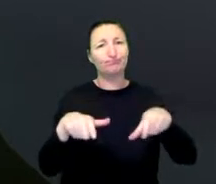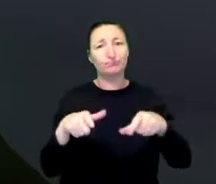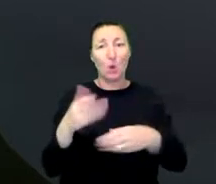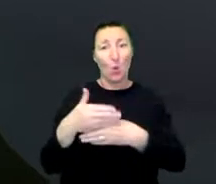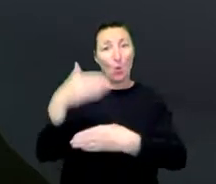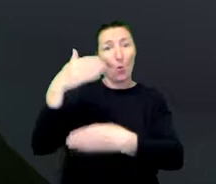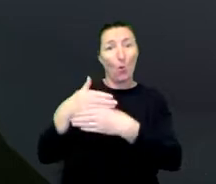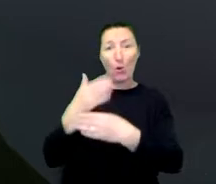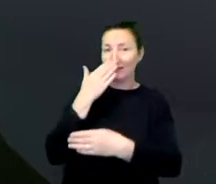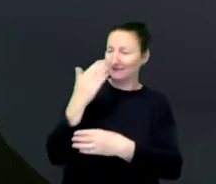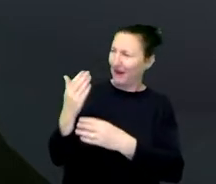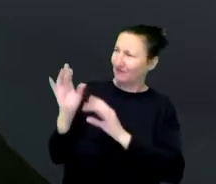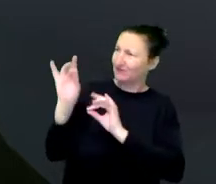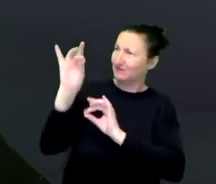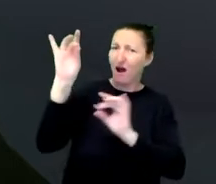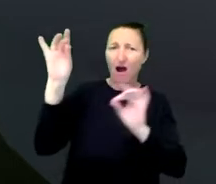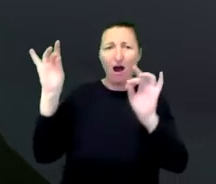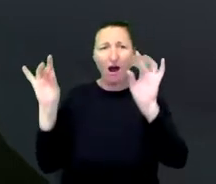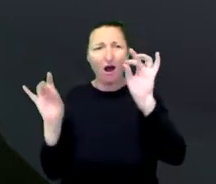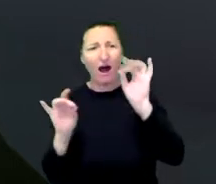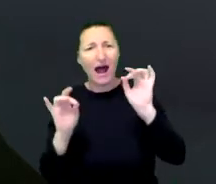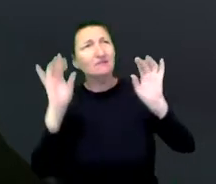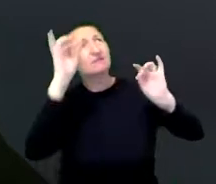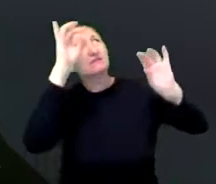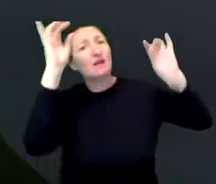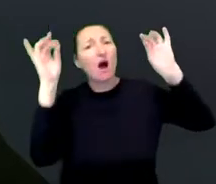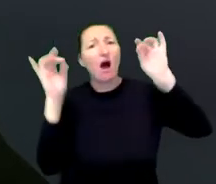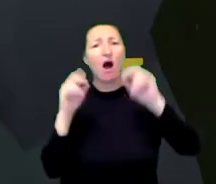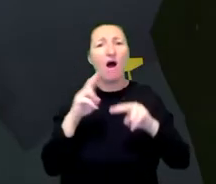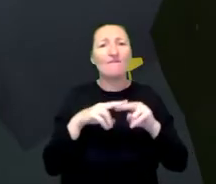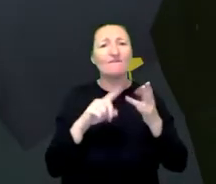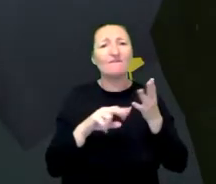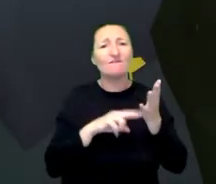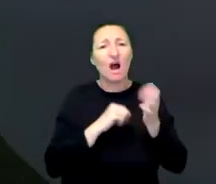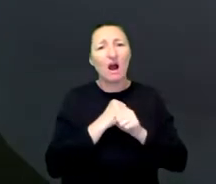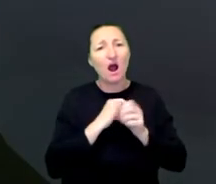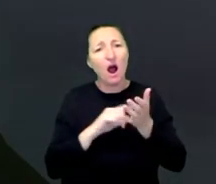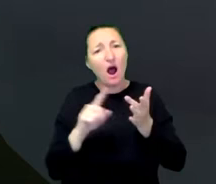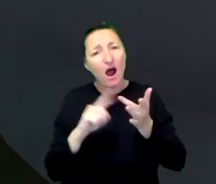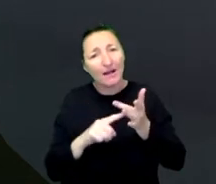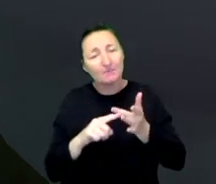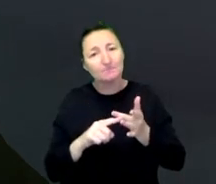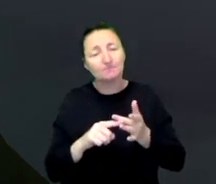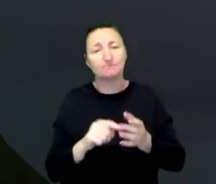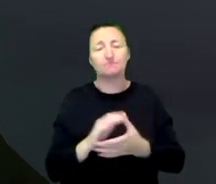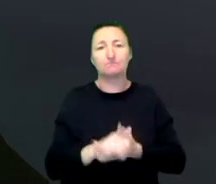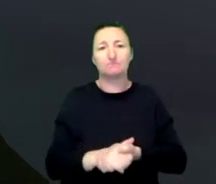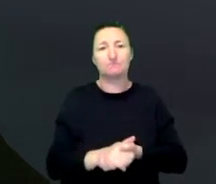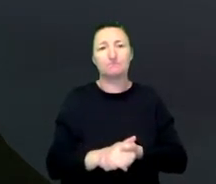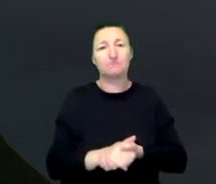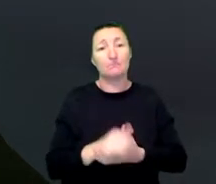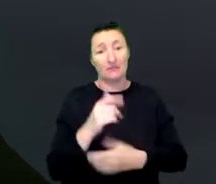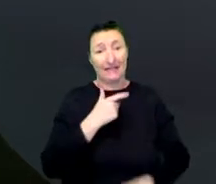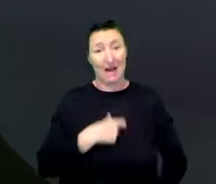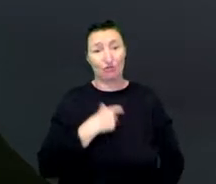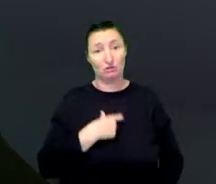stars and celestial fungi. And I'll talk a little bit about the librarian, who's our friend over here. The librarian is an inhabitant